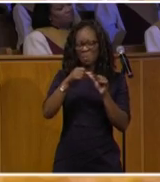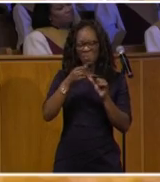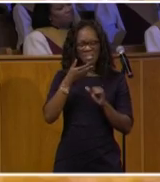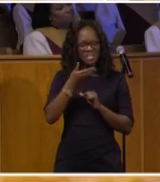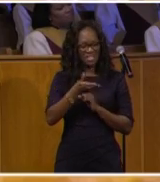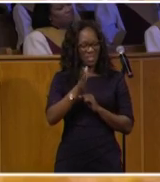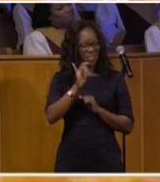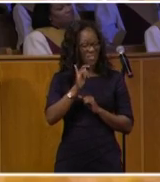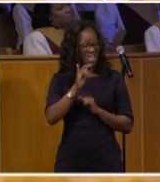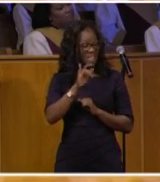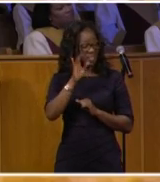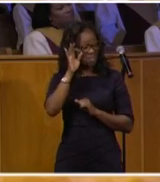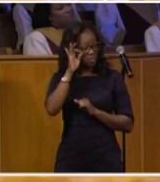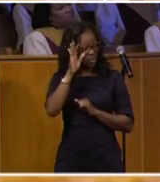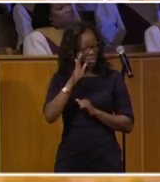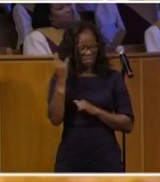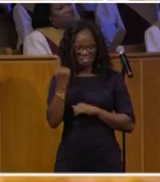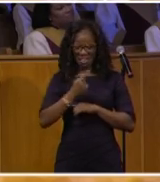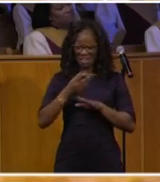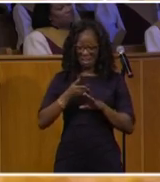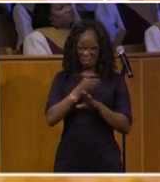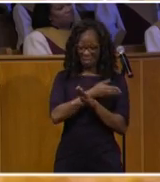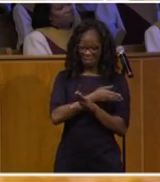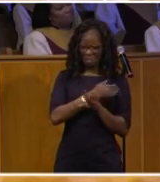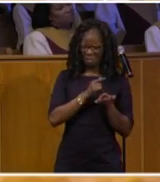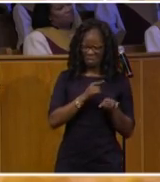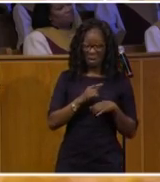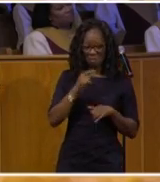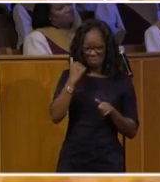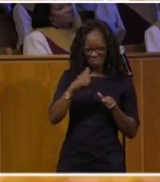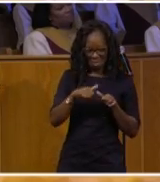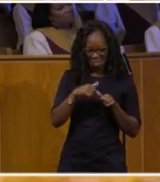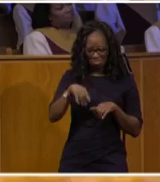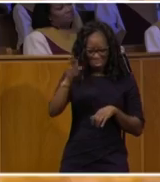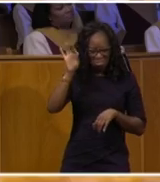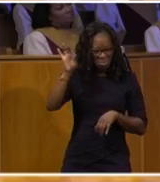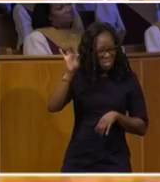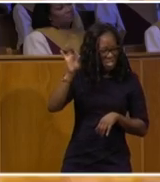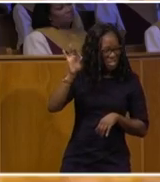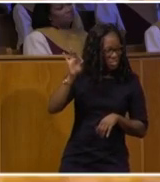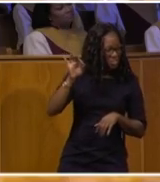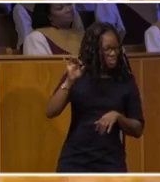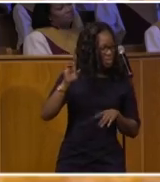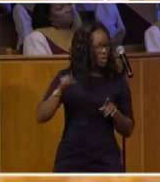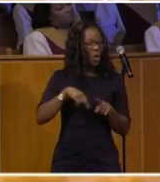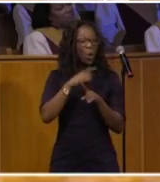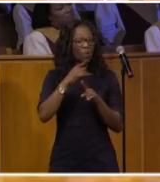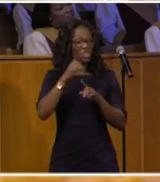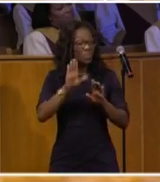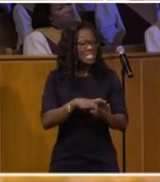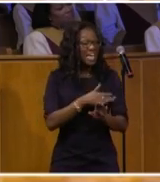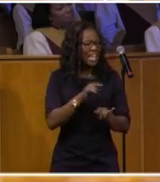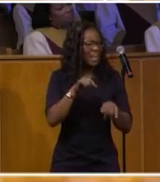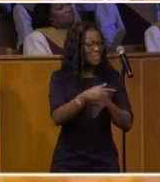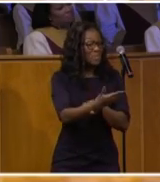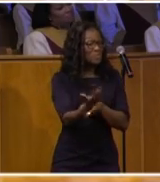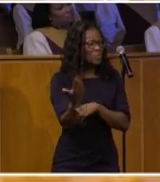that the minister, the day before, had preached what you were singing this morning.